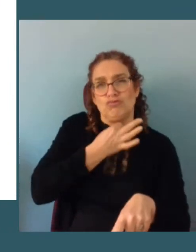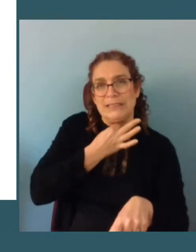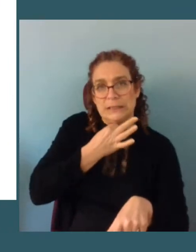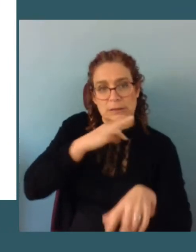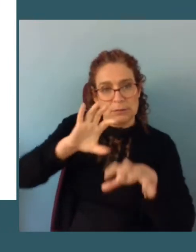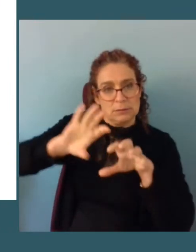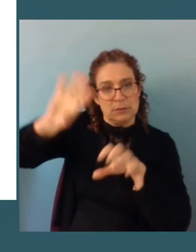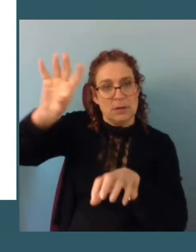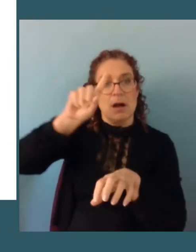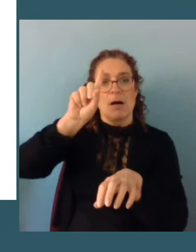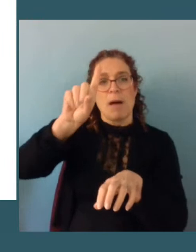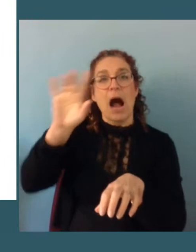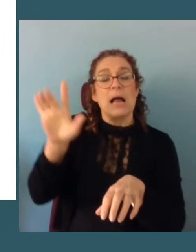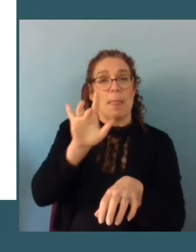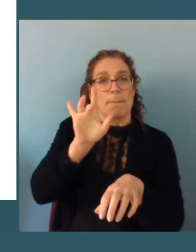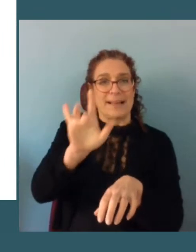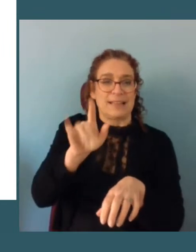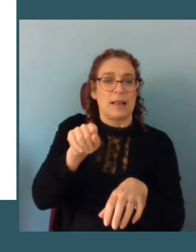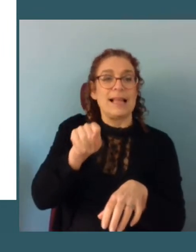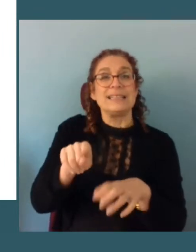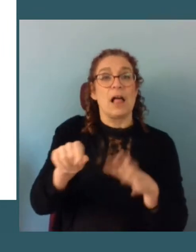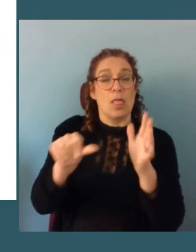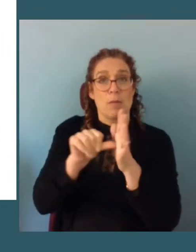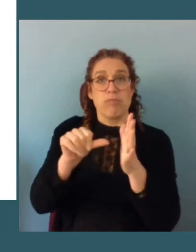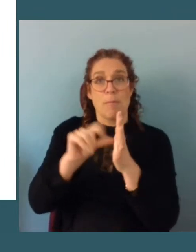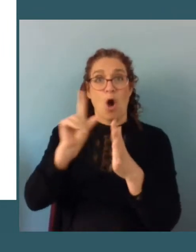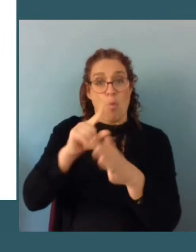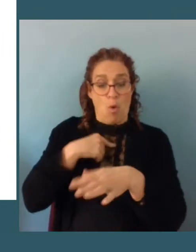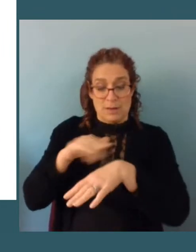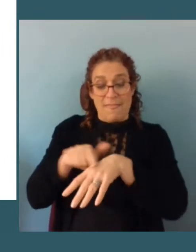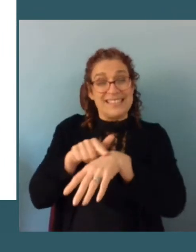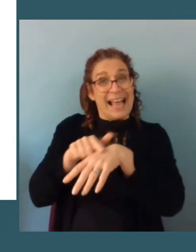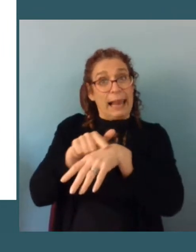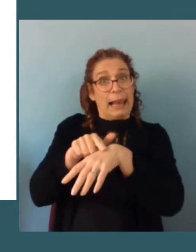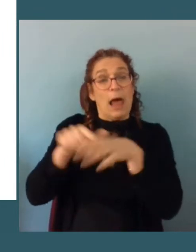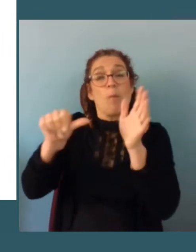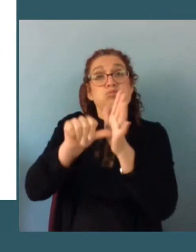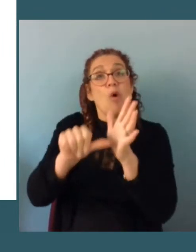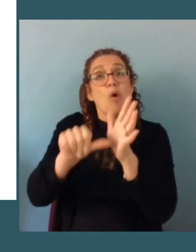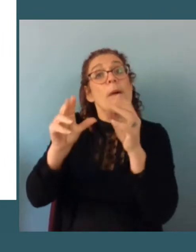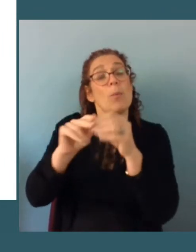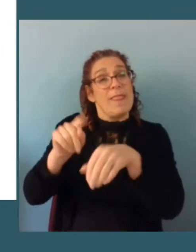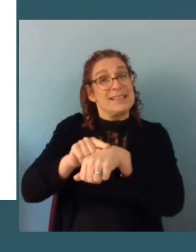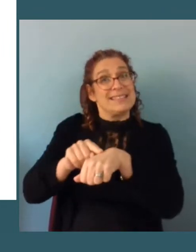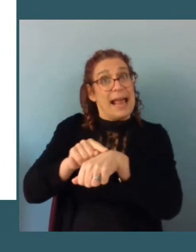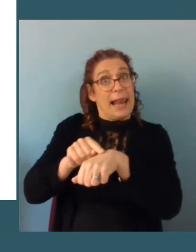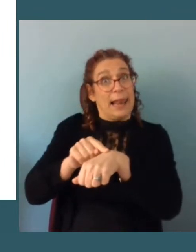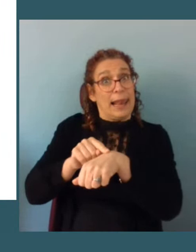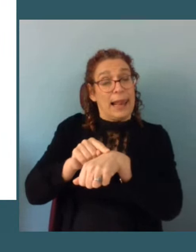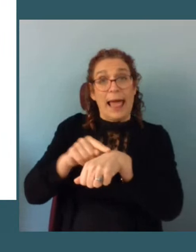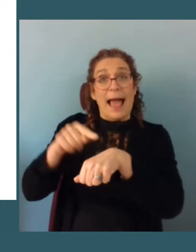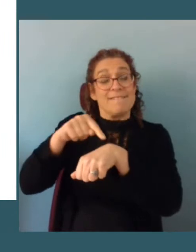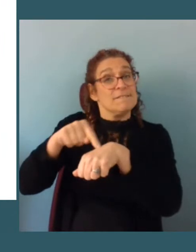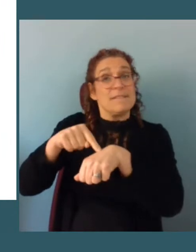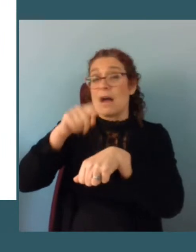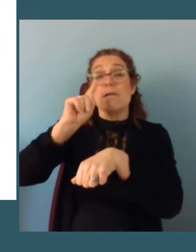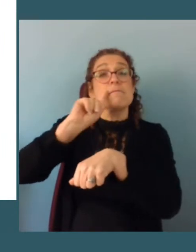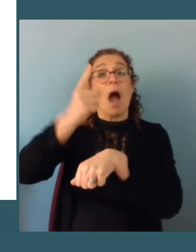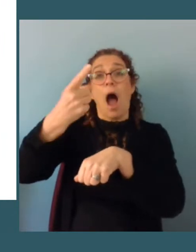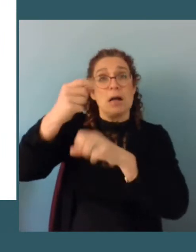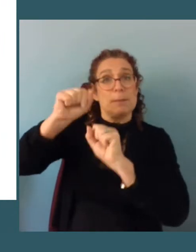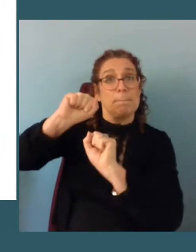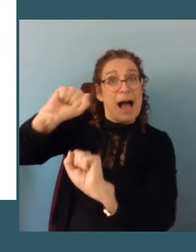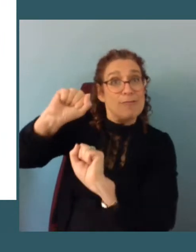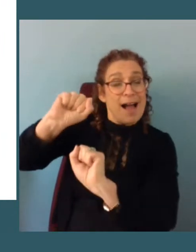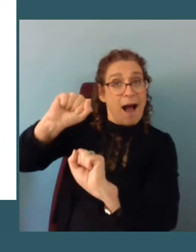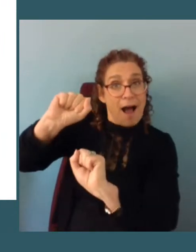the problem with a skin barrier defect. If the integrity of the skin barrier is affected, then it seems